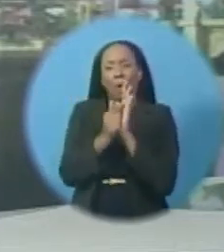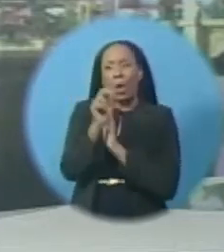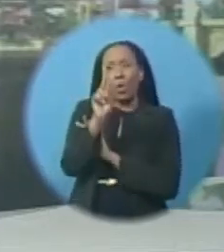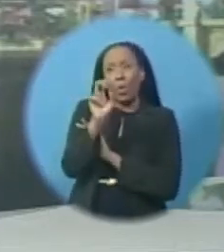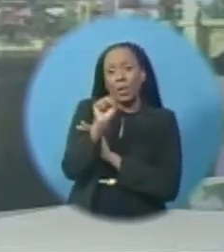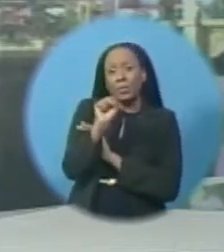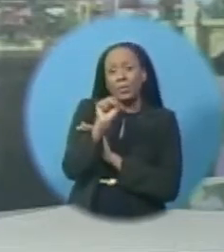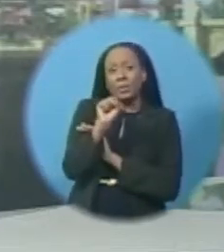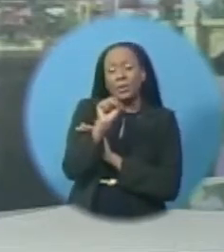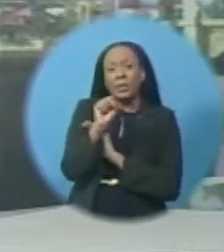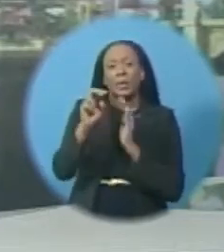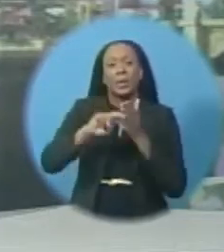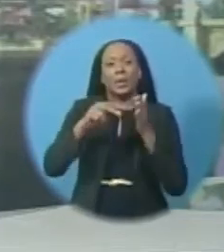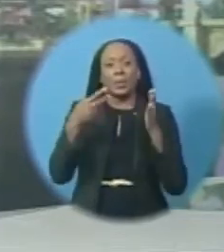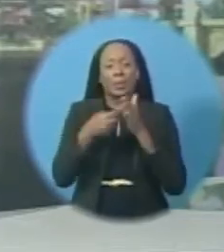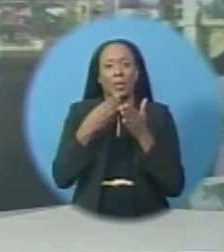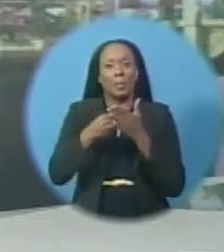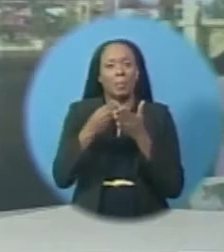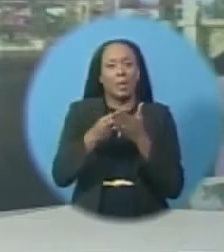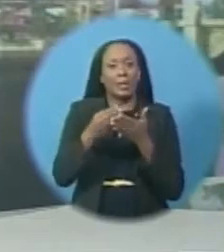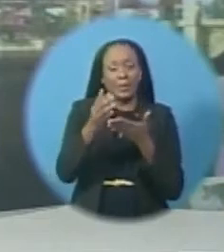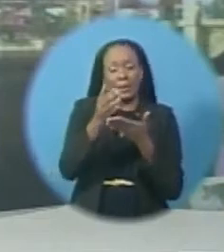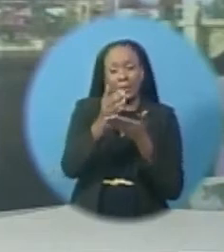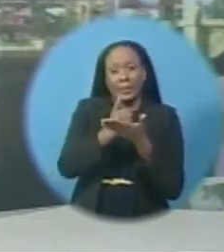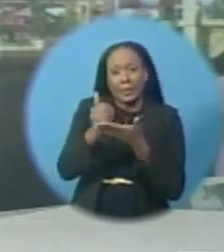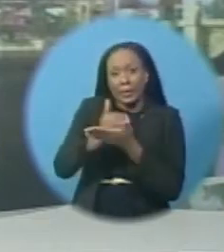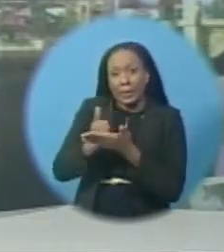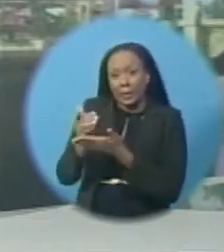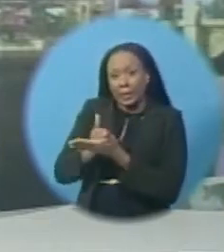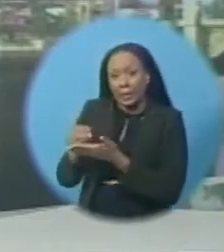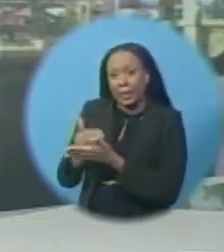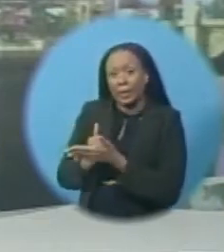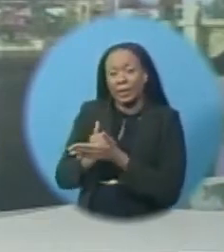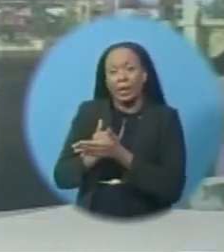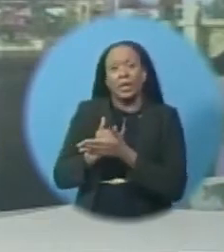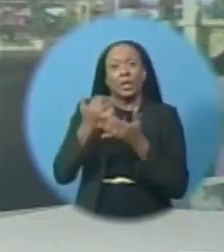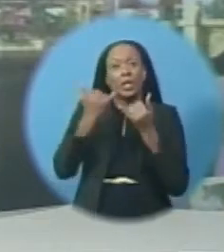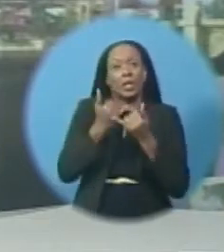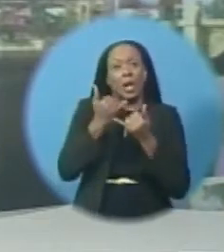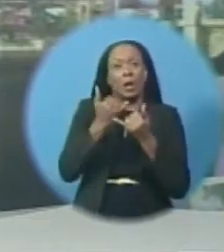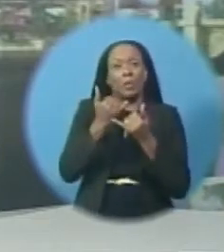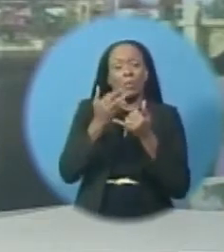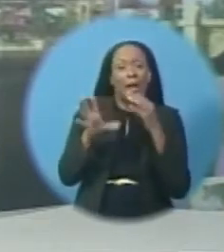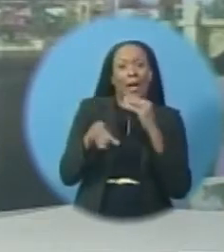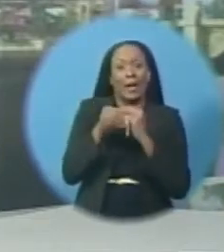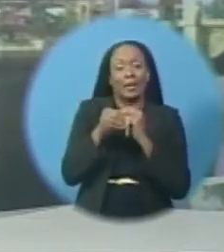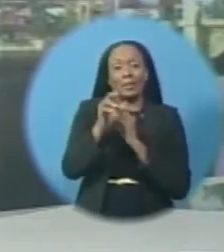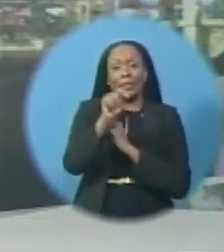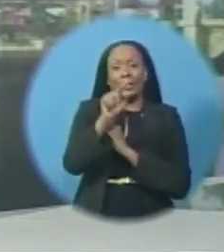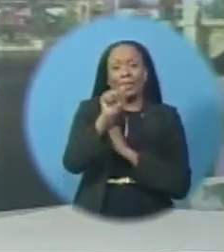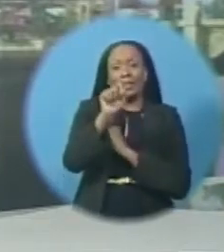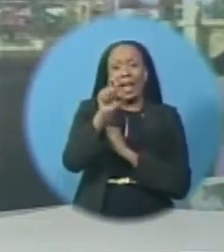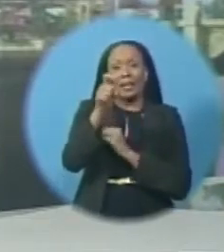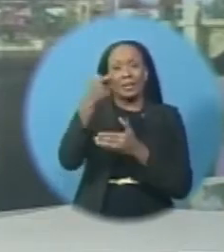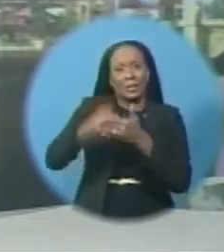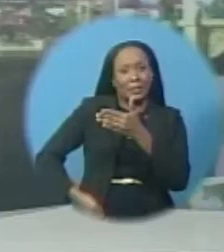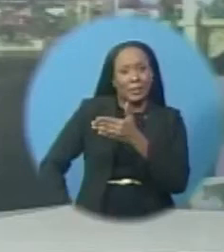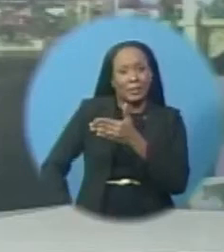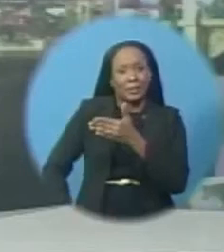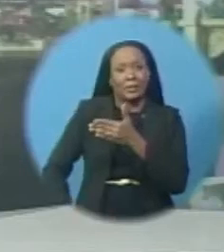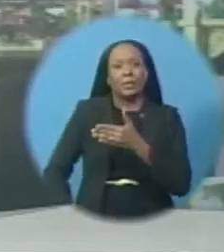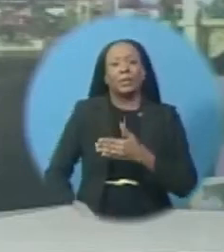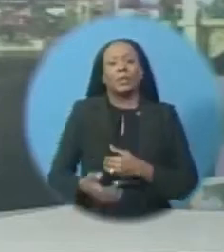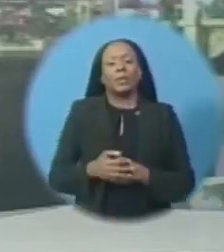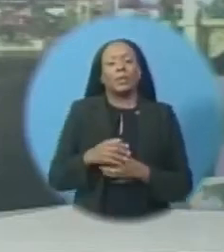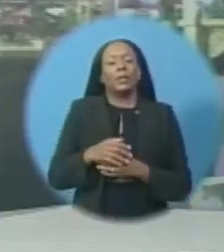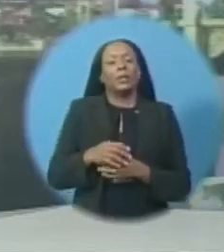which could see remittances to Barbados and other CARICOM countries being taxed. The Border Wall Fund Act of 2017, introduced